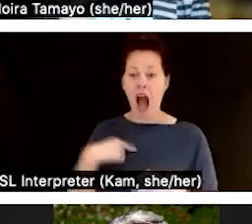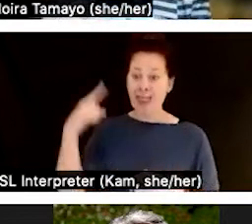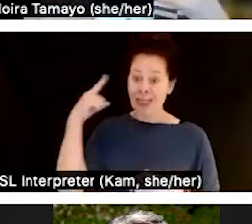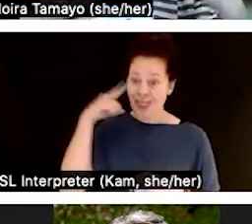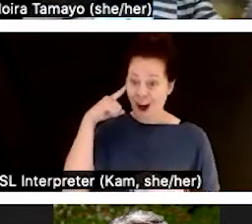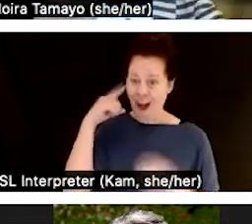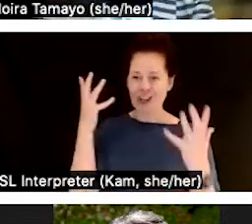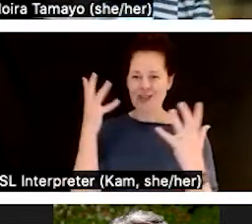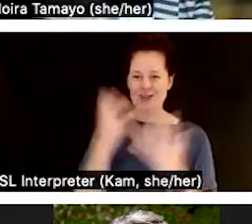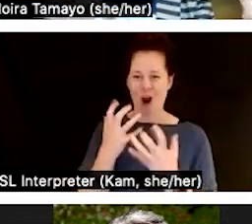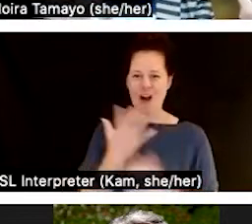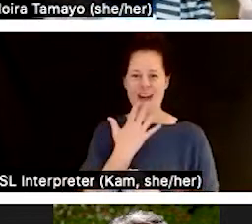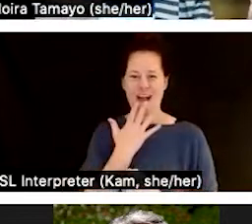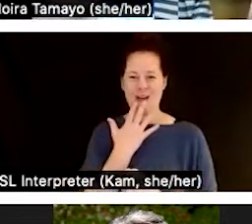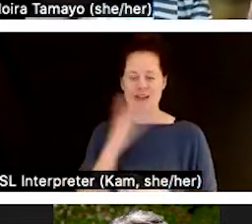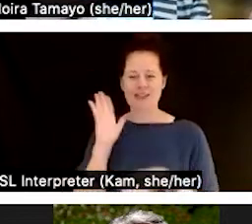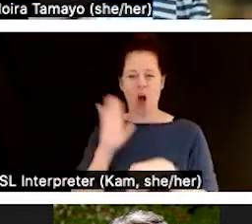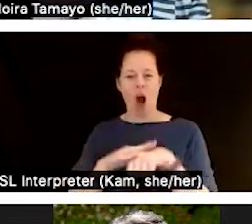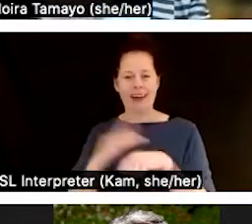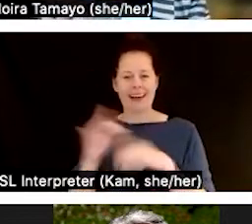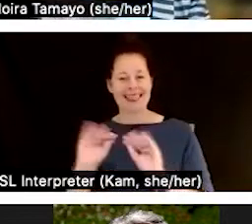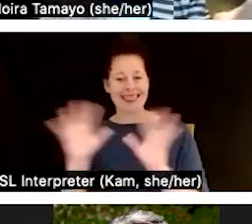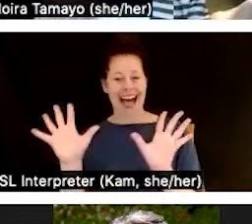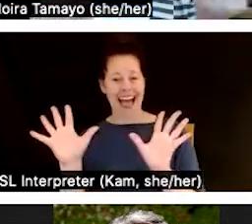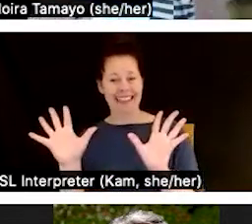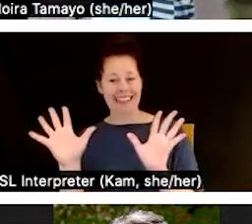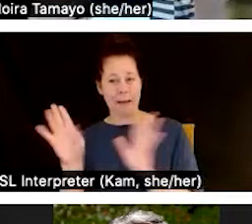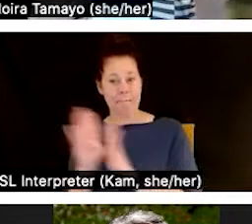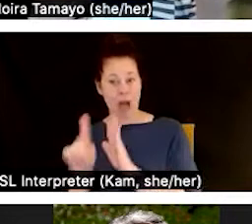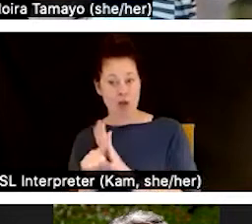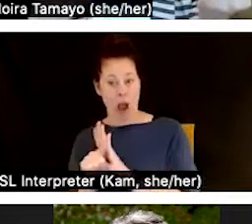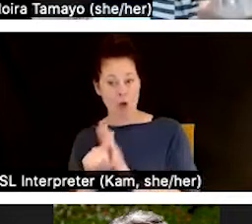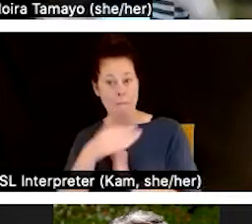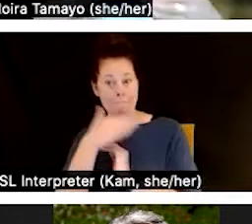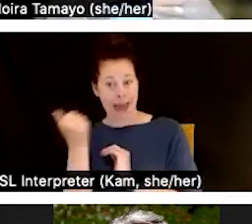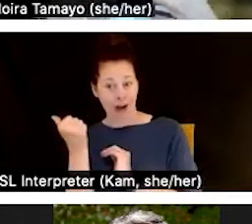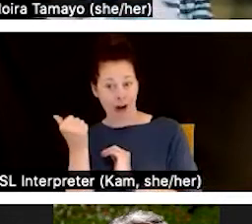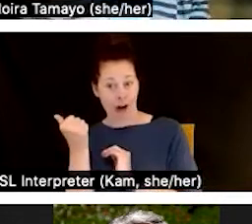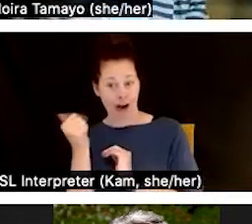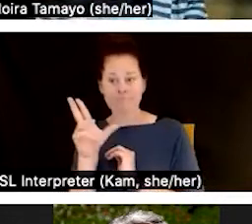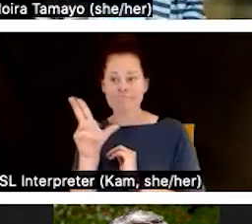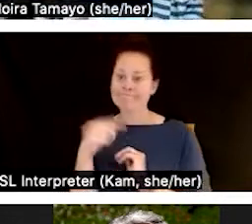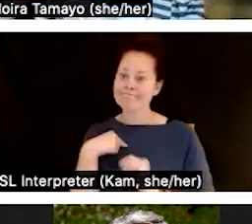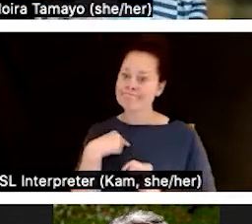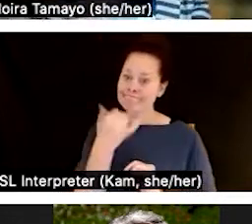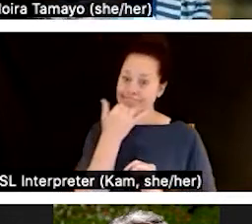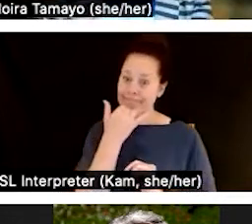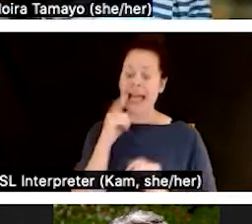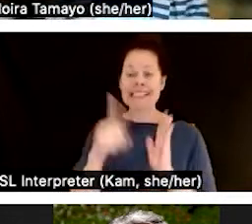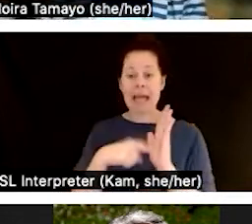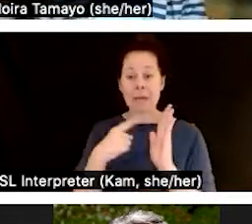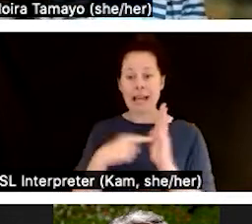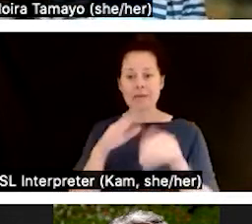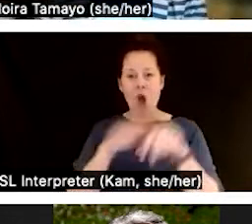colors on a white background are better. But it turns out that sometimes on screens,